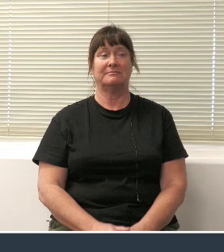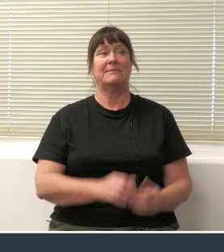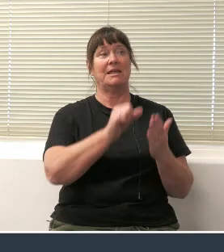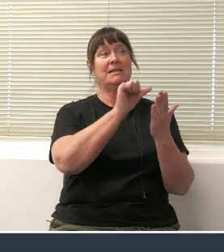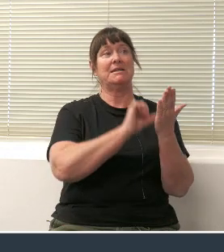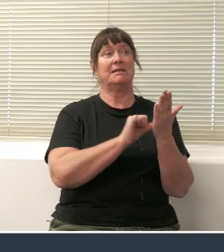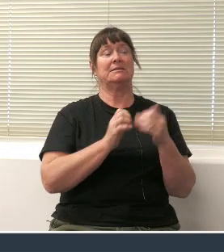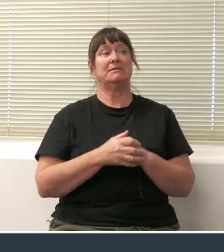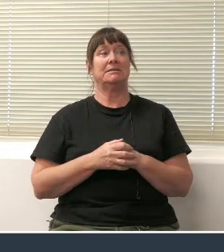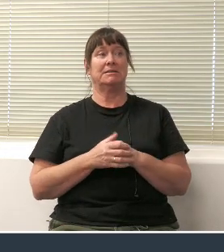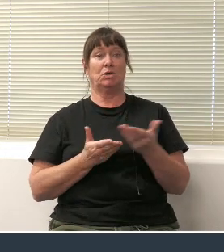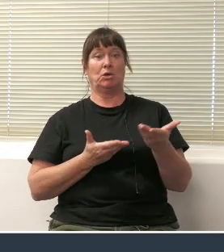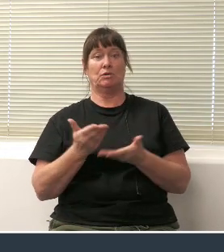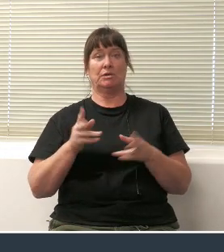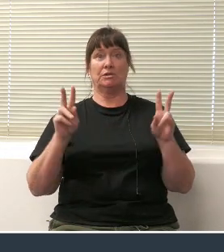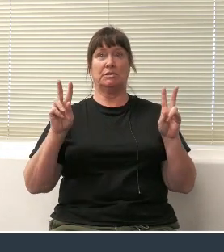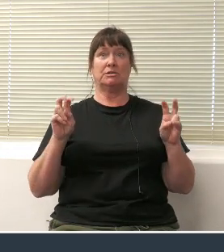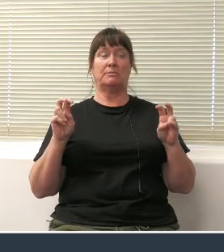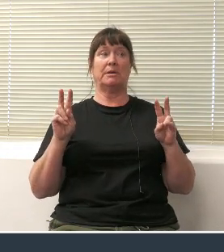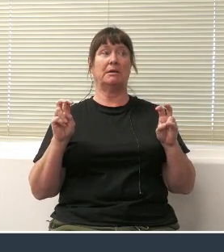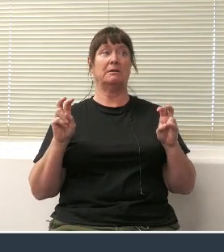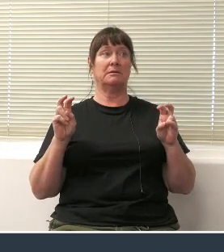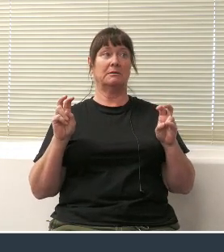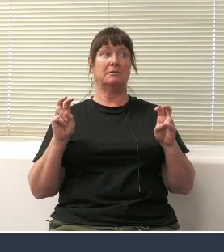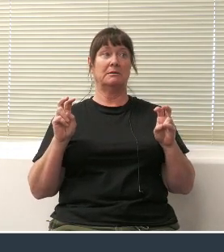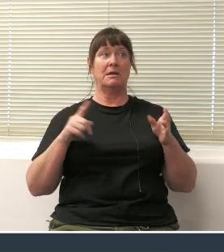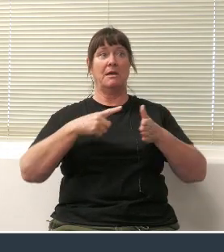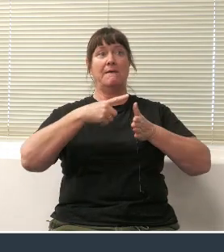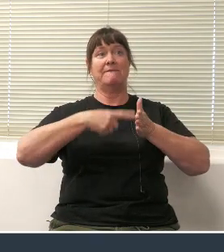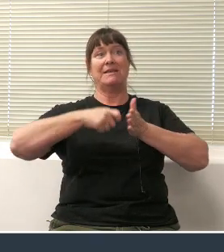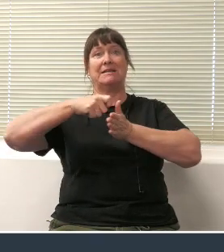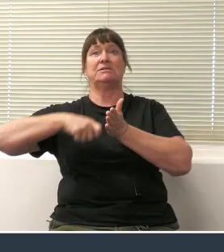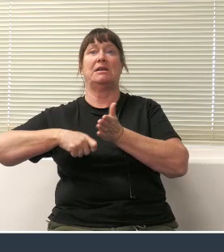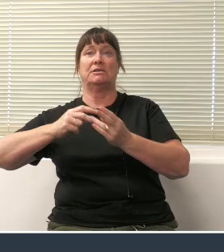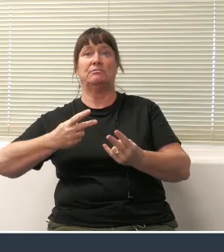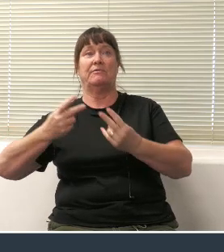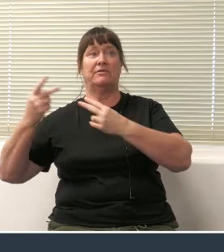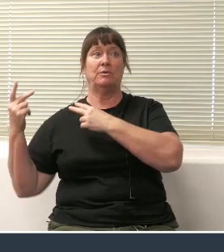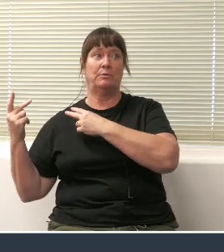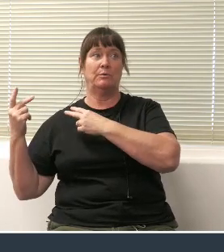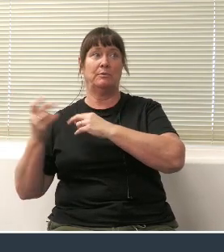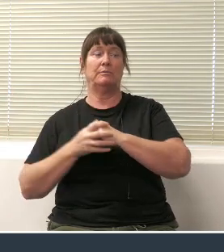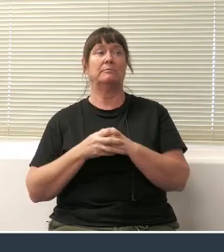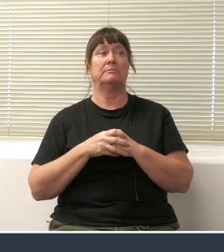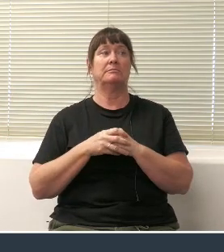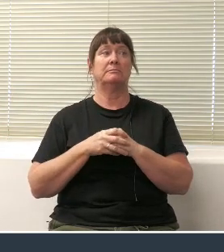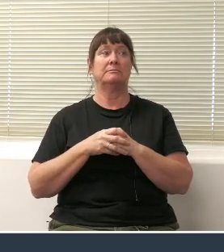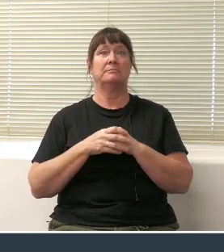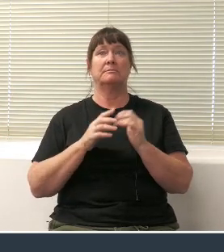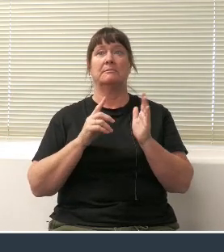Next consultation topic is the fees and charges review, and I